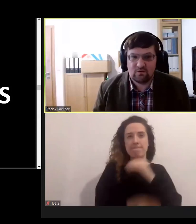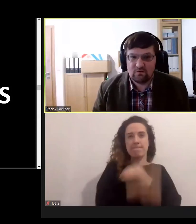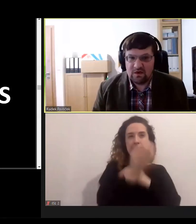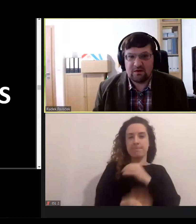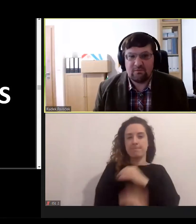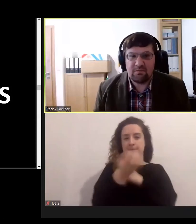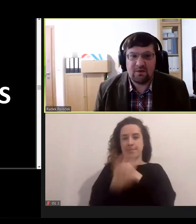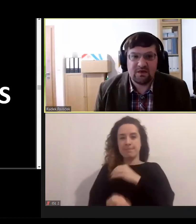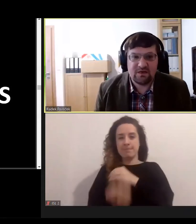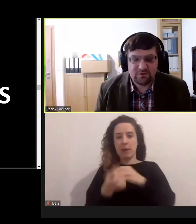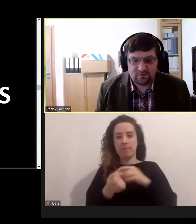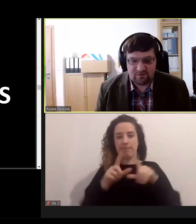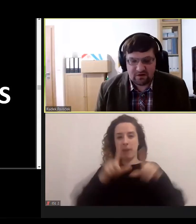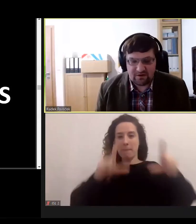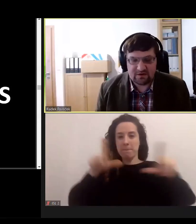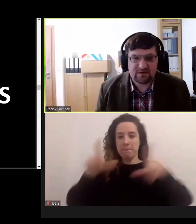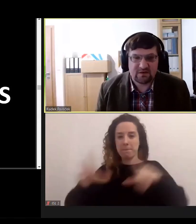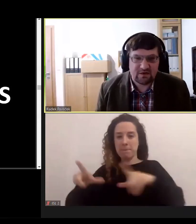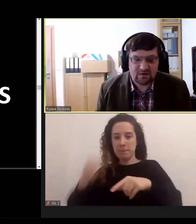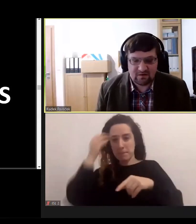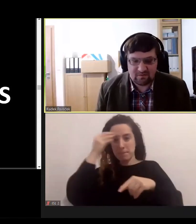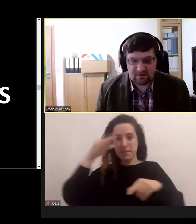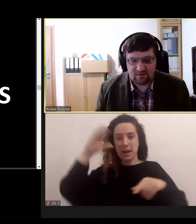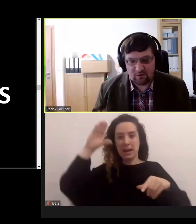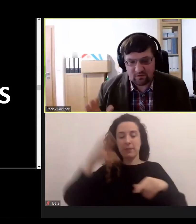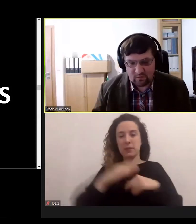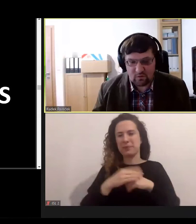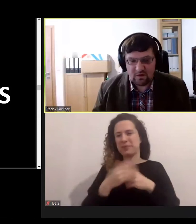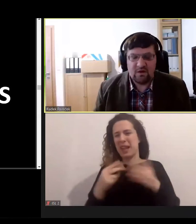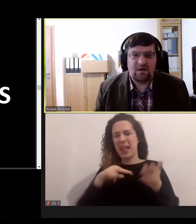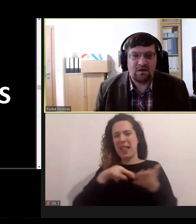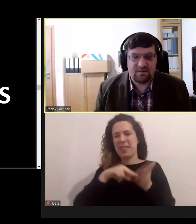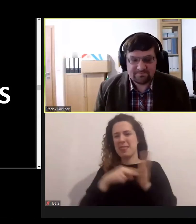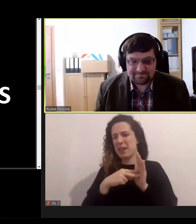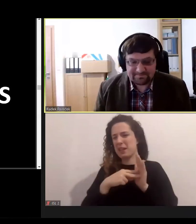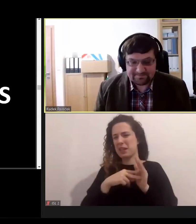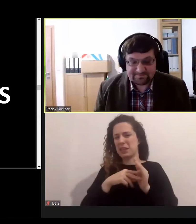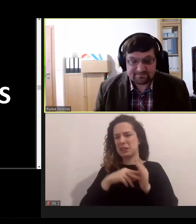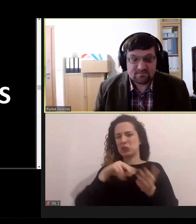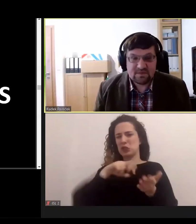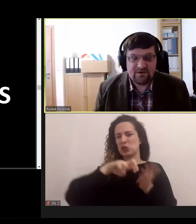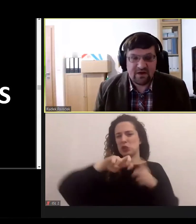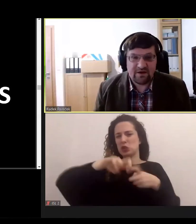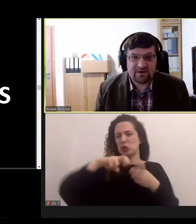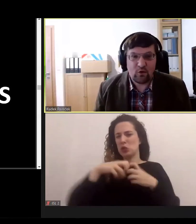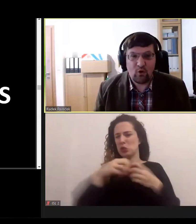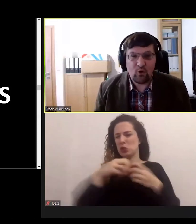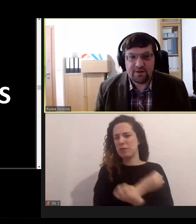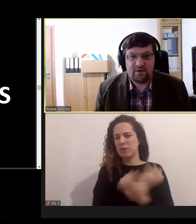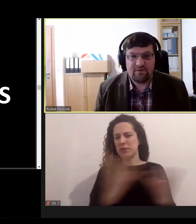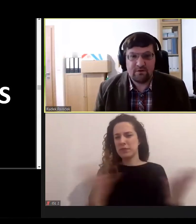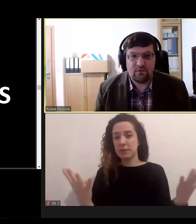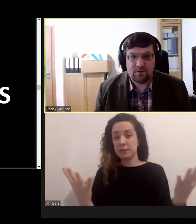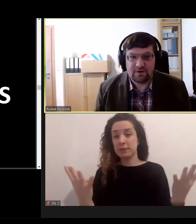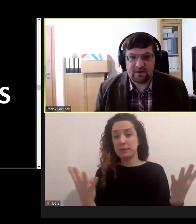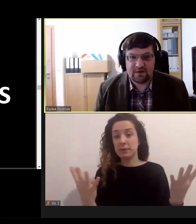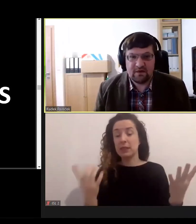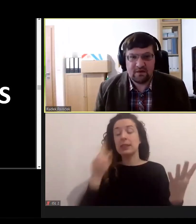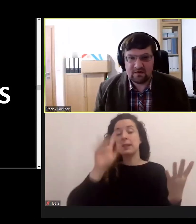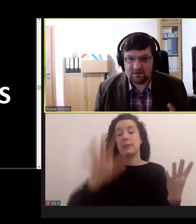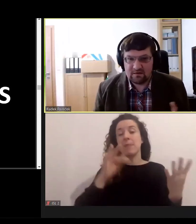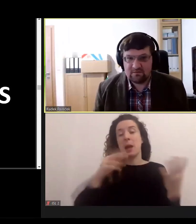for adaptation. Measures were announced by the government, and university was closed